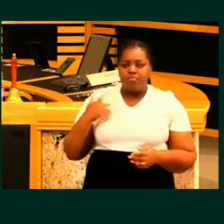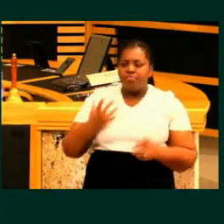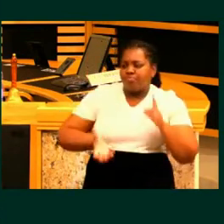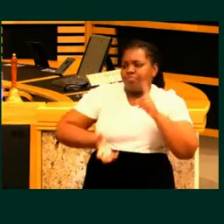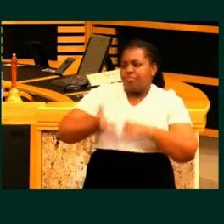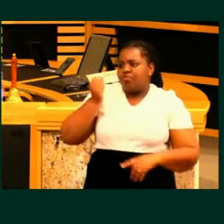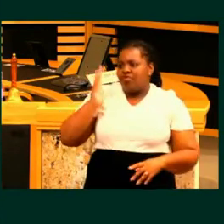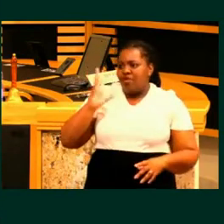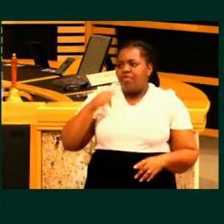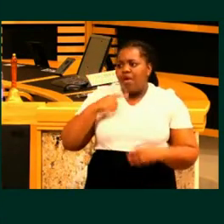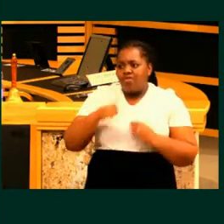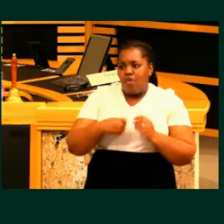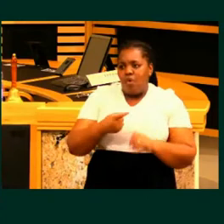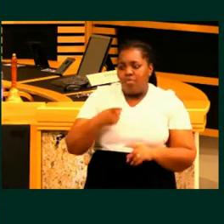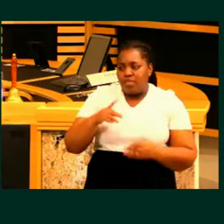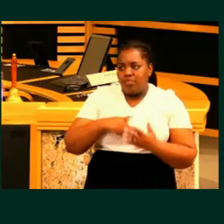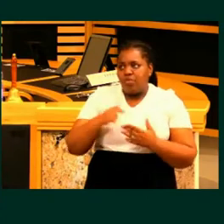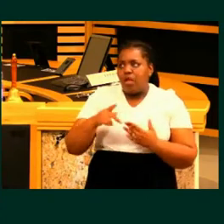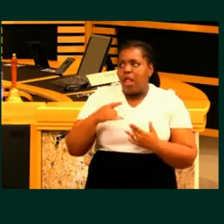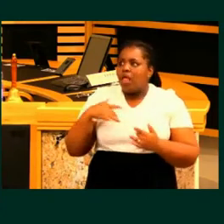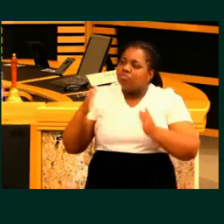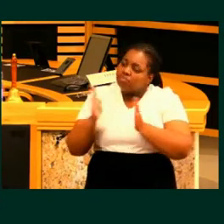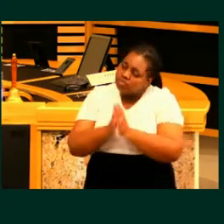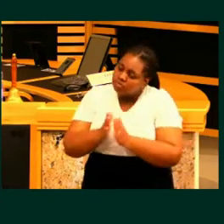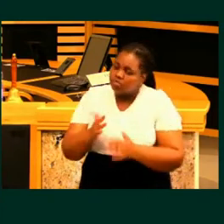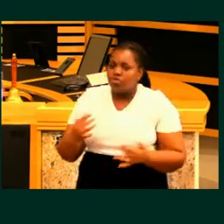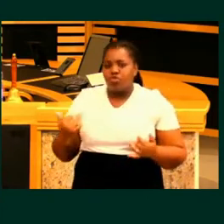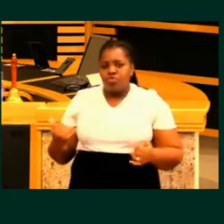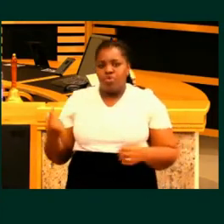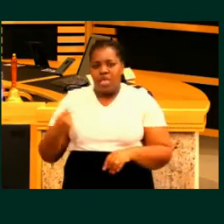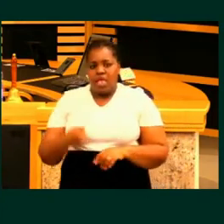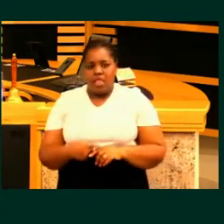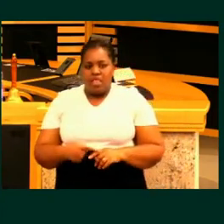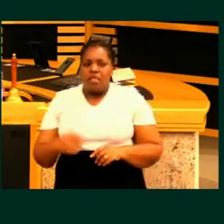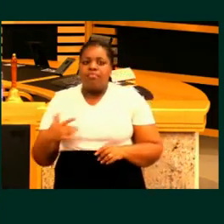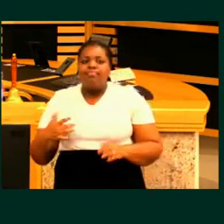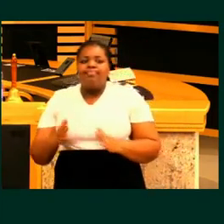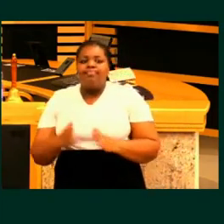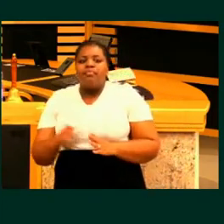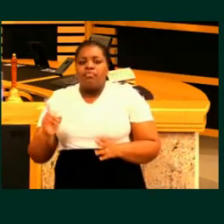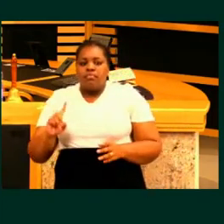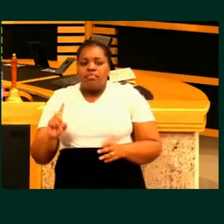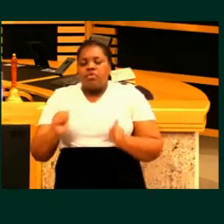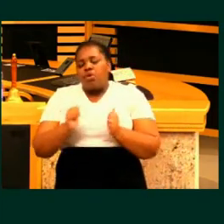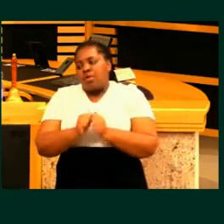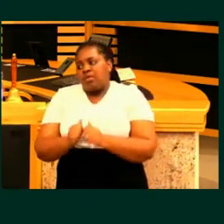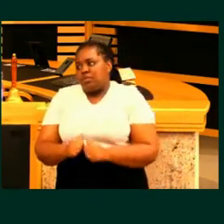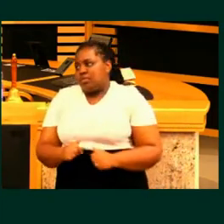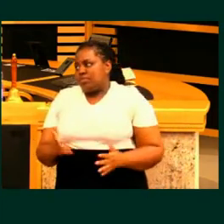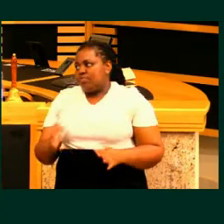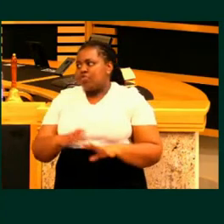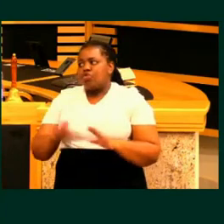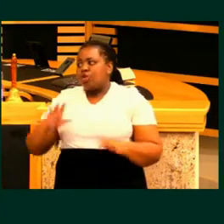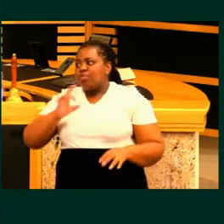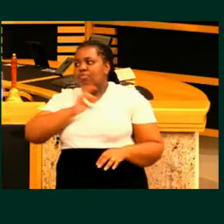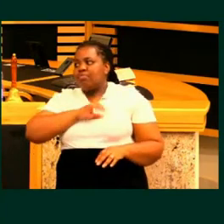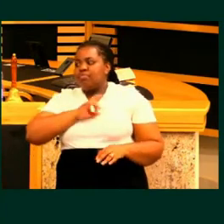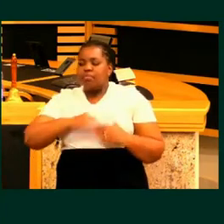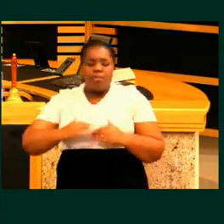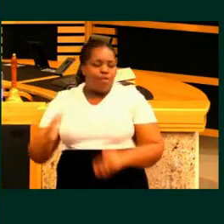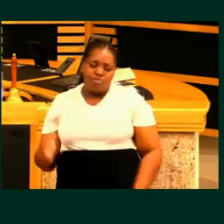of this this project so my plea today in this house is that colleagues let us not be afraid any